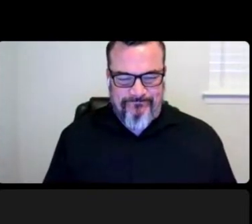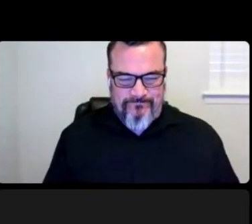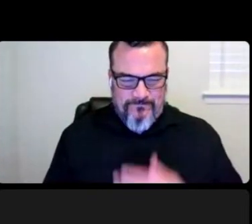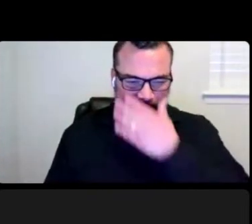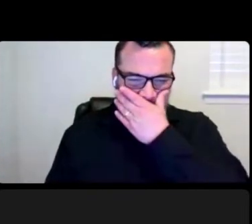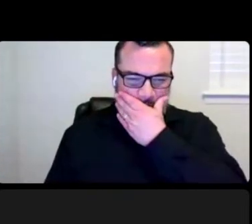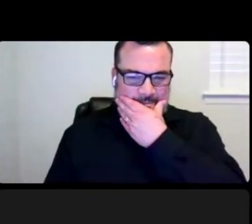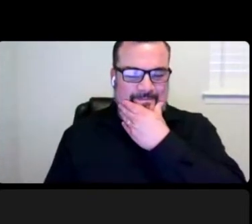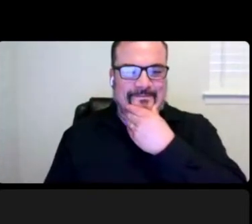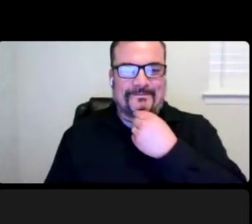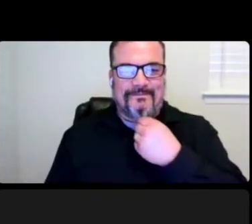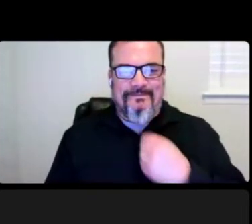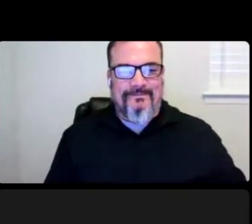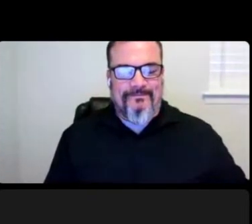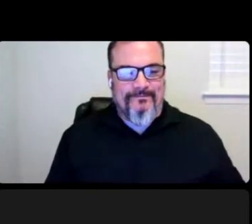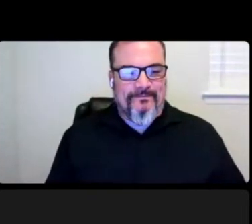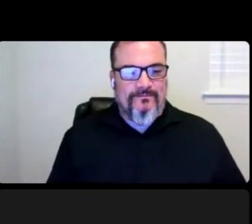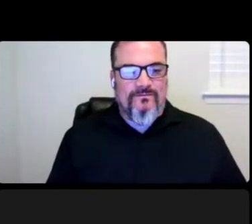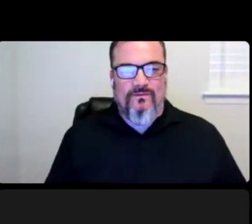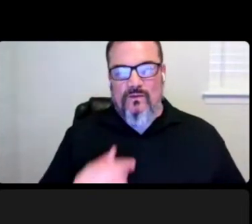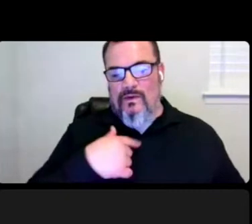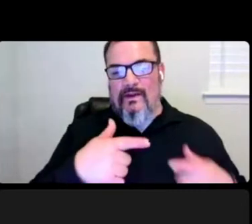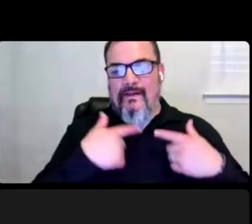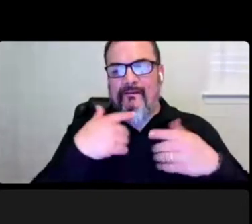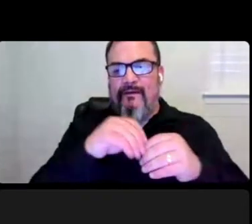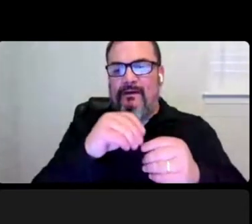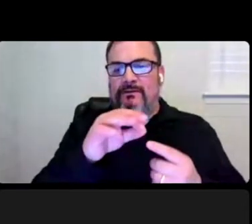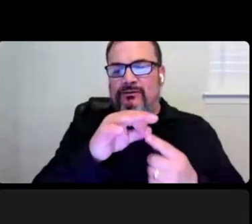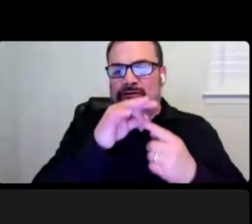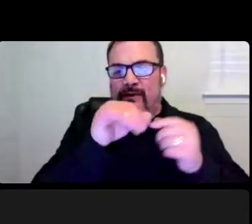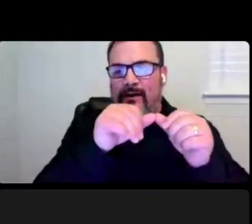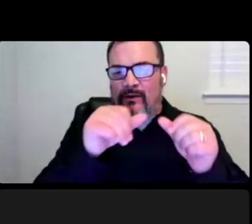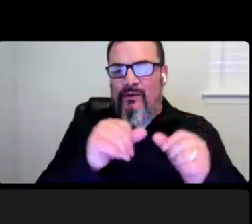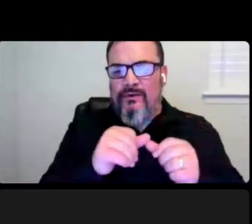that when we live in our certain areas,